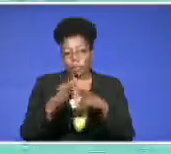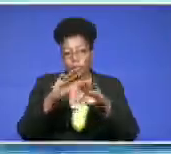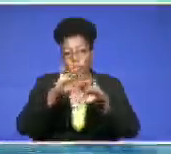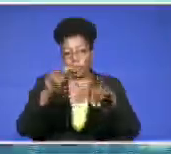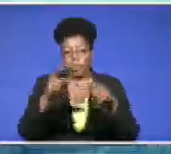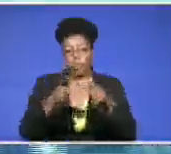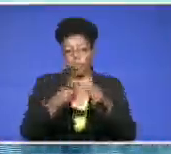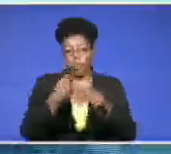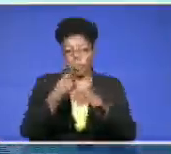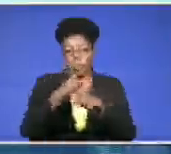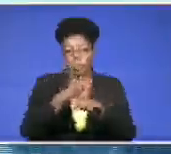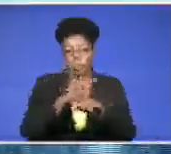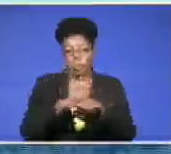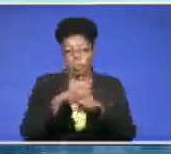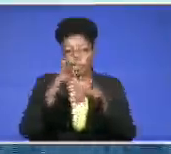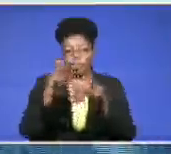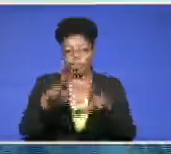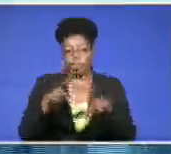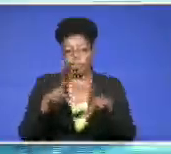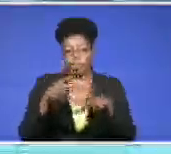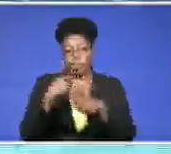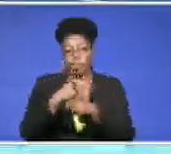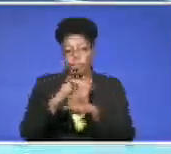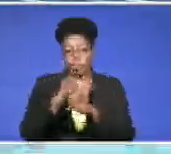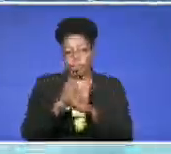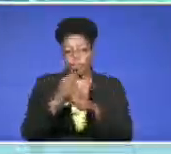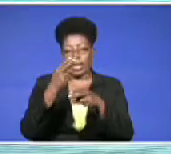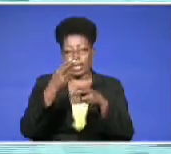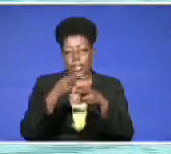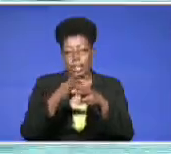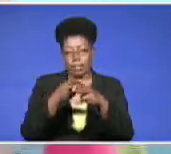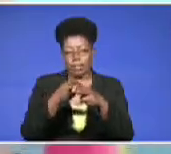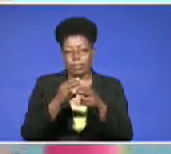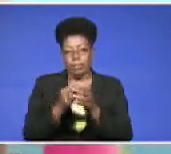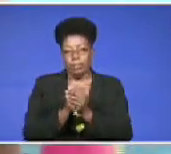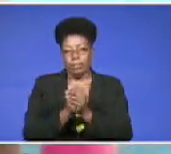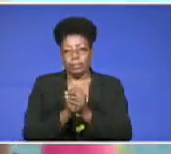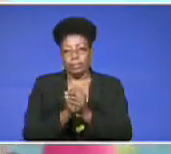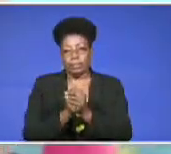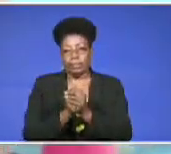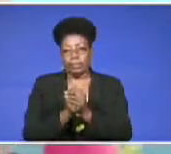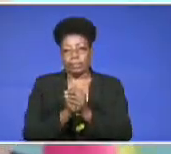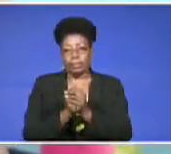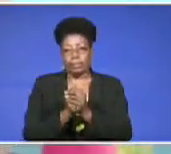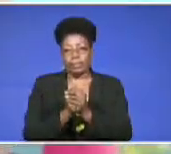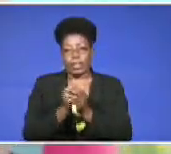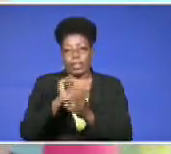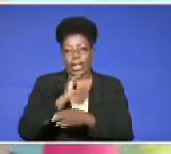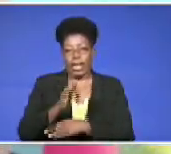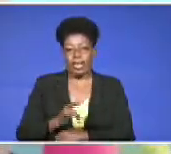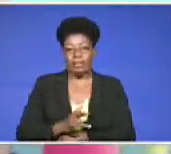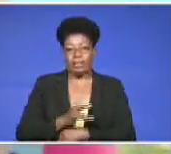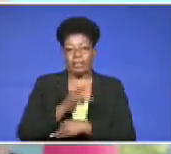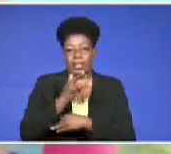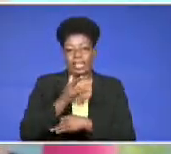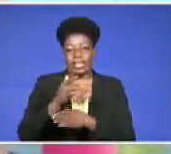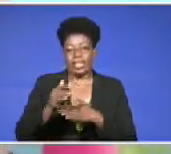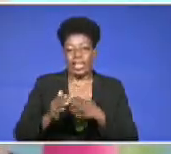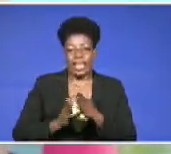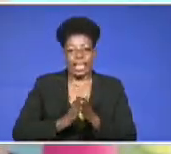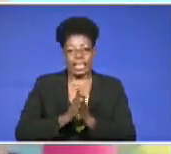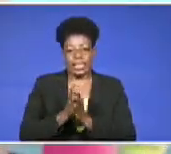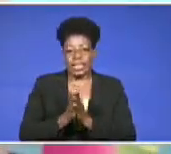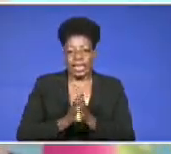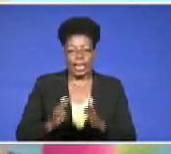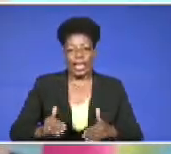first-time competitors that plan to make their mark in Barbados. Well, I feel like excited